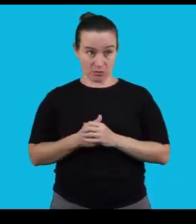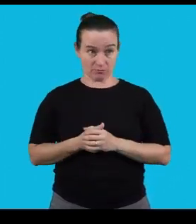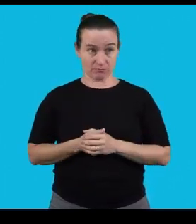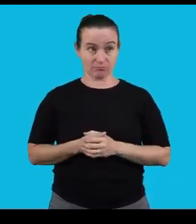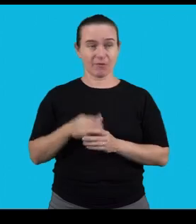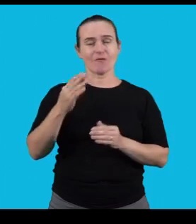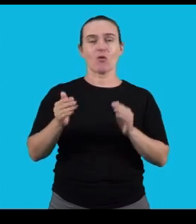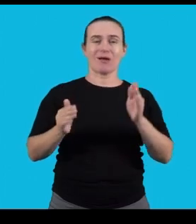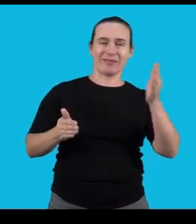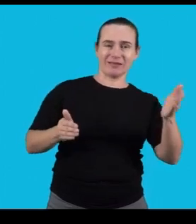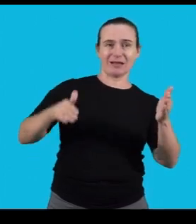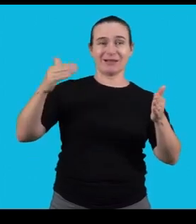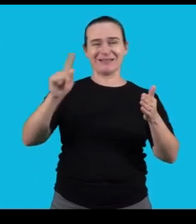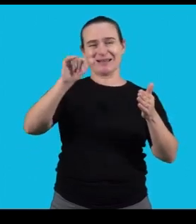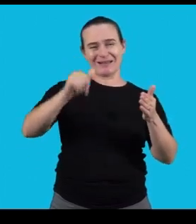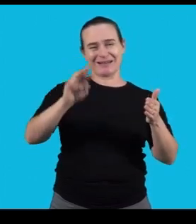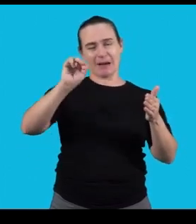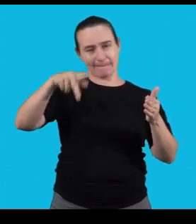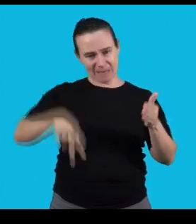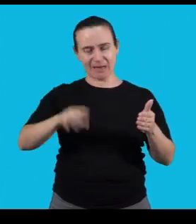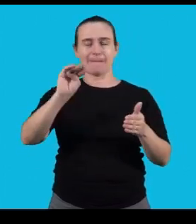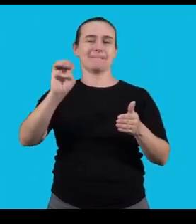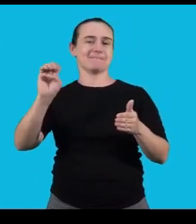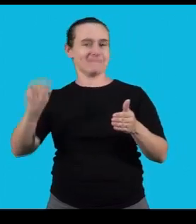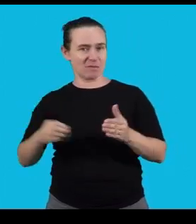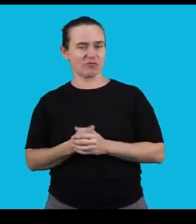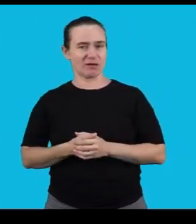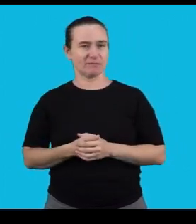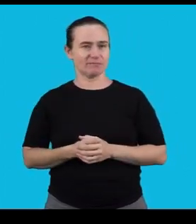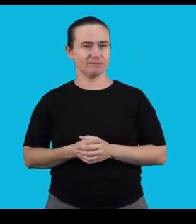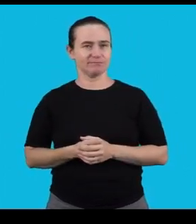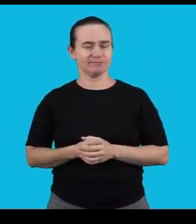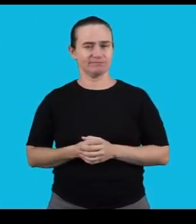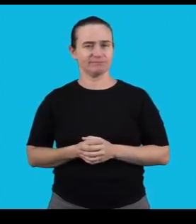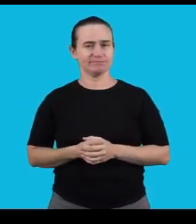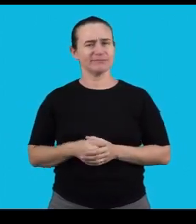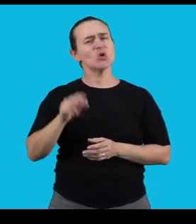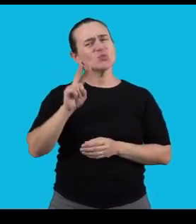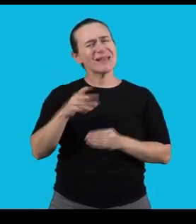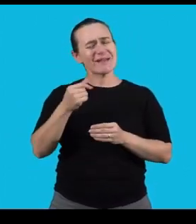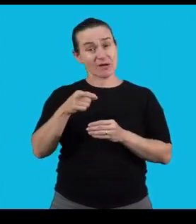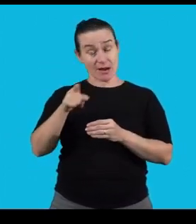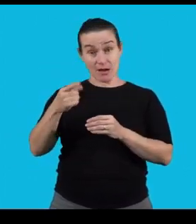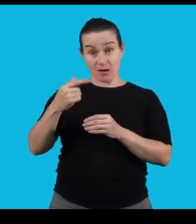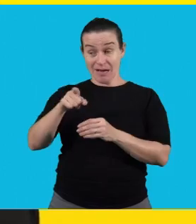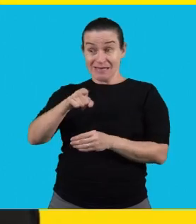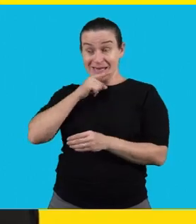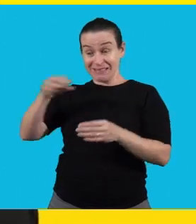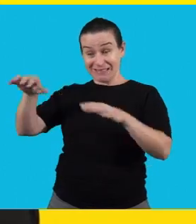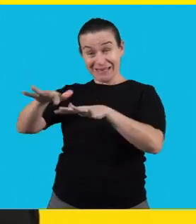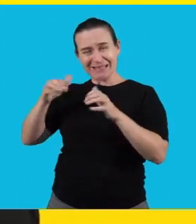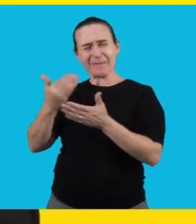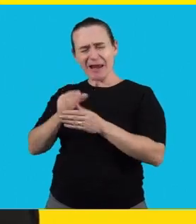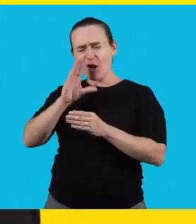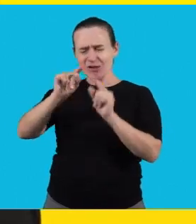pressure on either side of the tympanic membrane. You can see the different approaches and the different verbs that